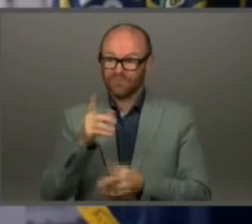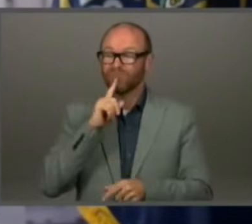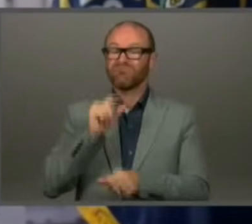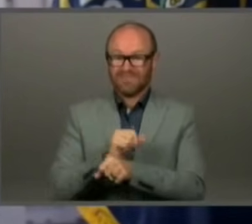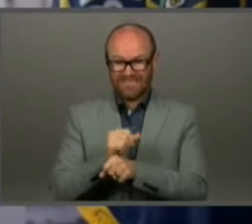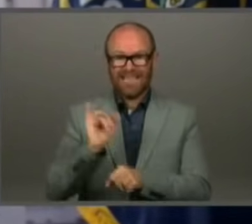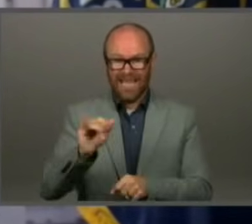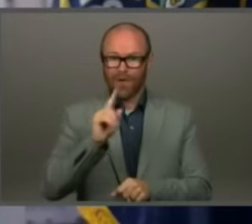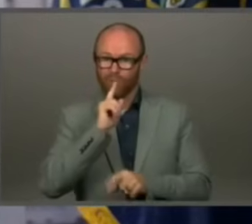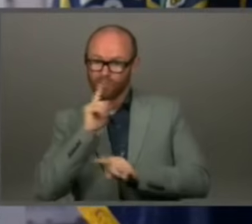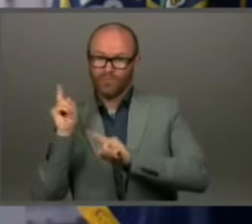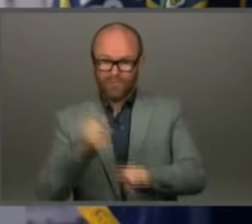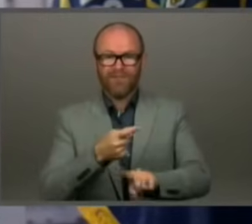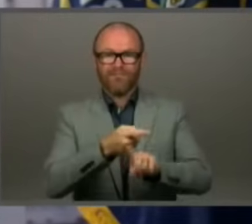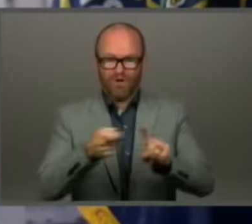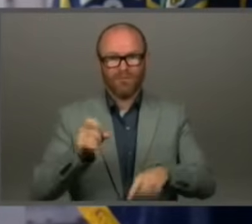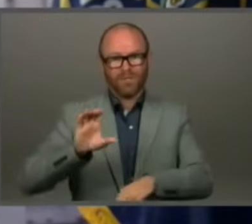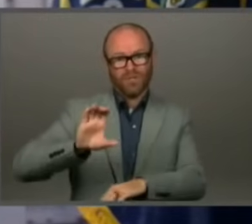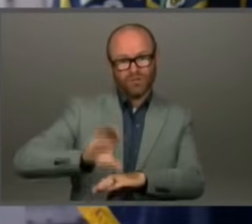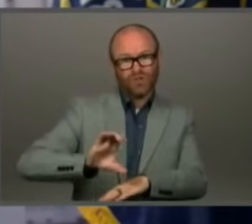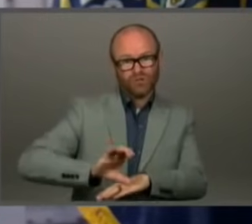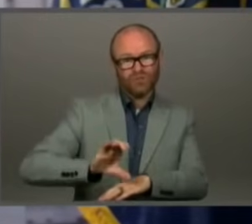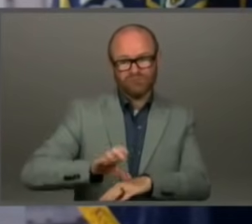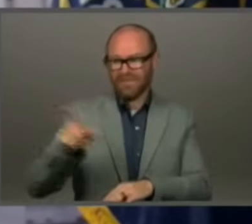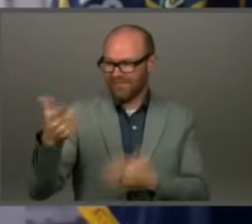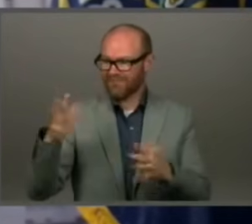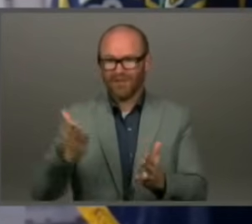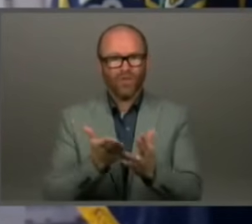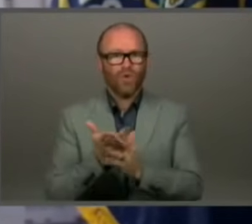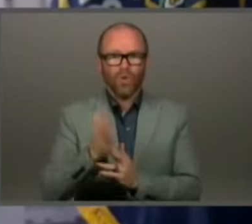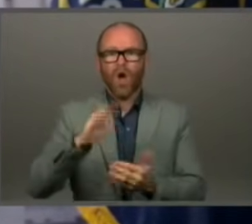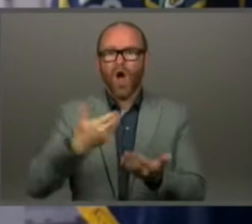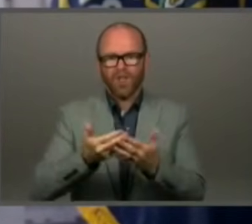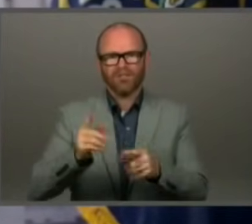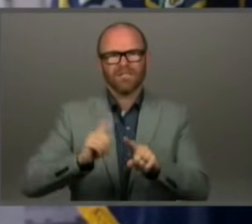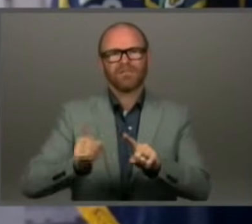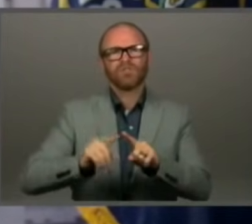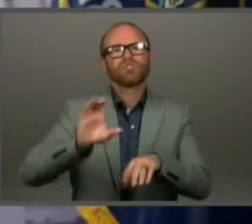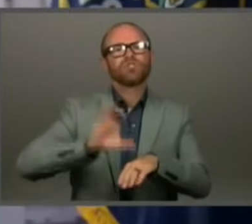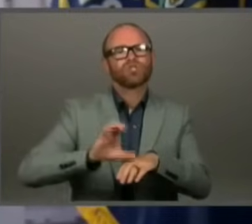from the church, that it had been vetted through all the normal church processes. And so,